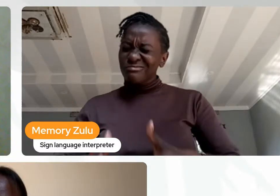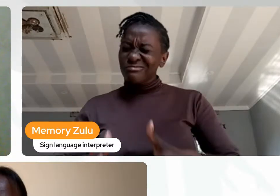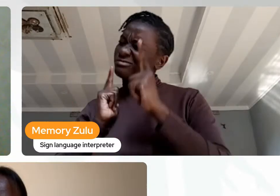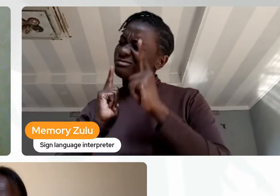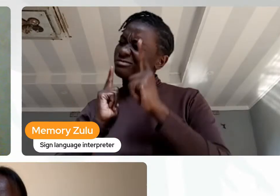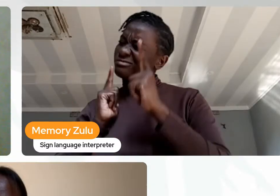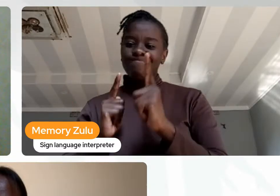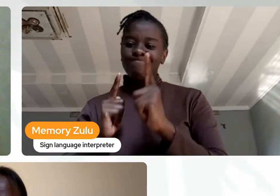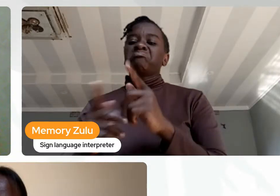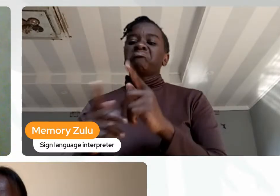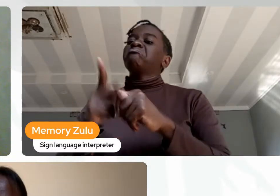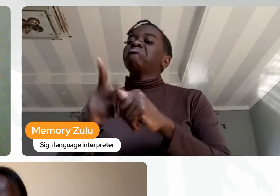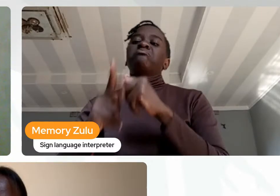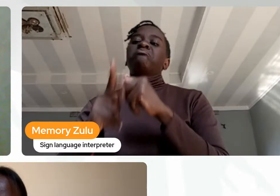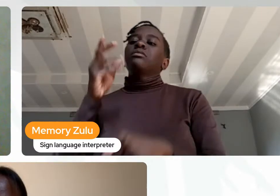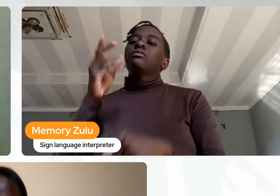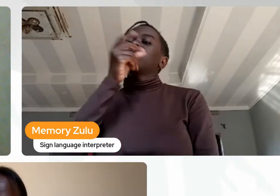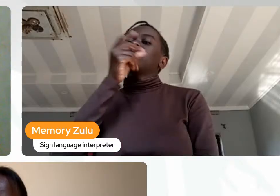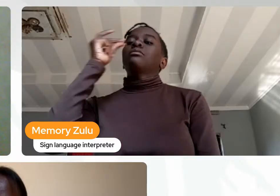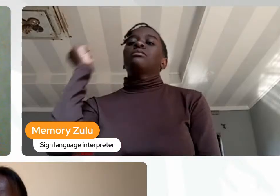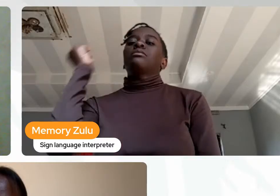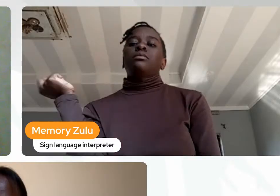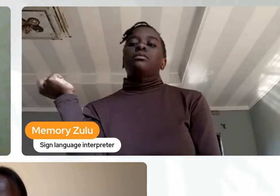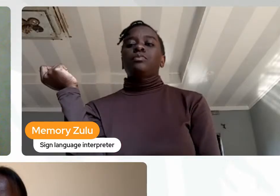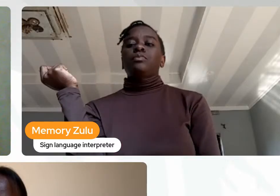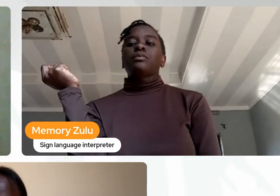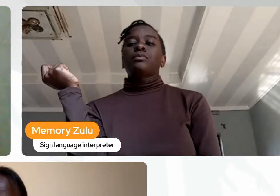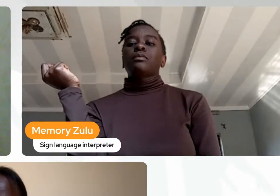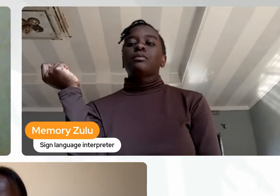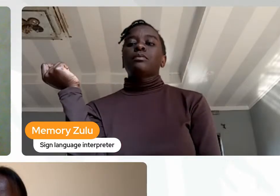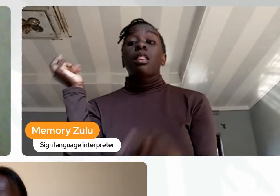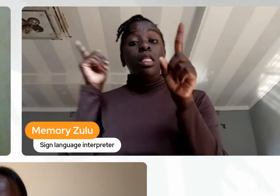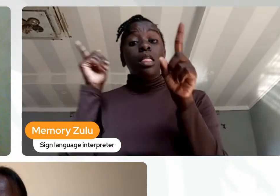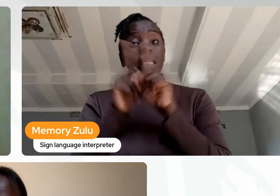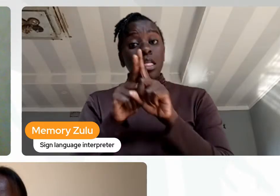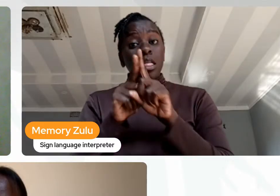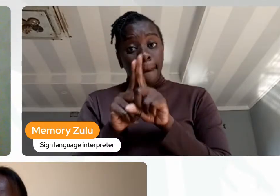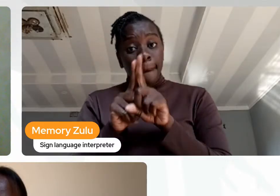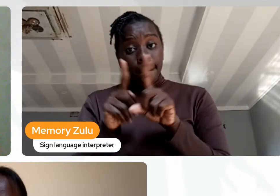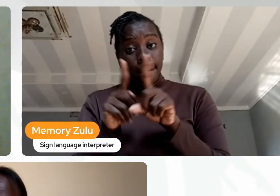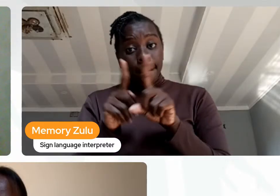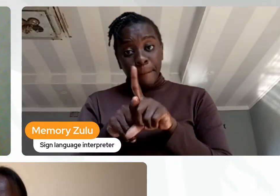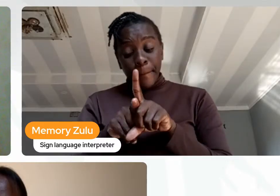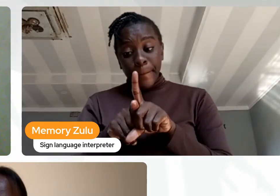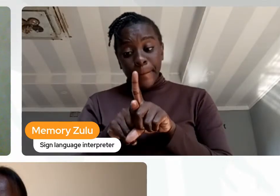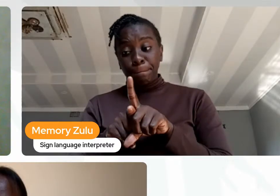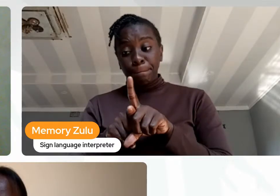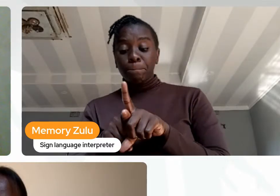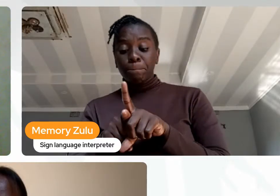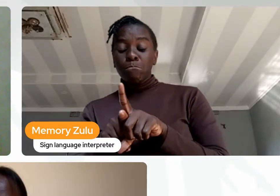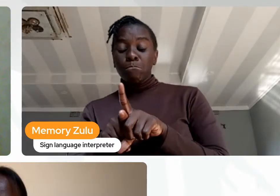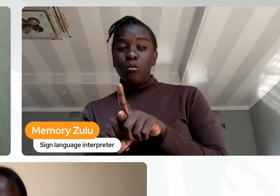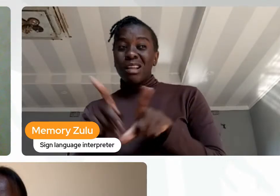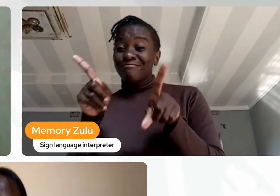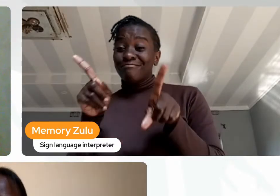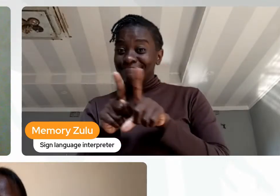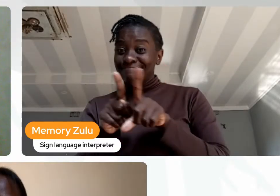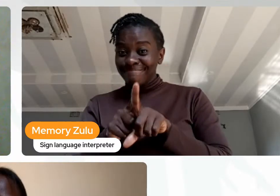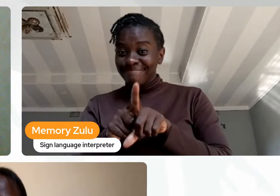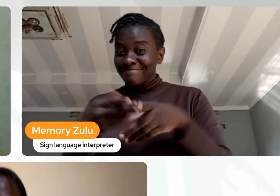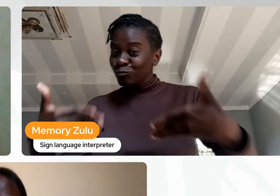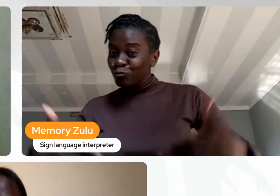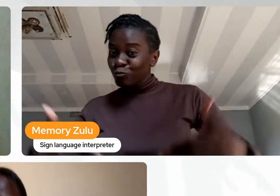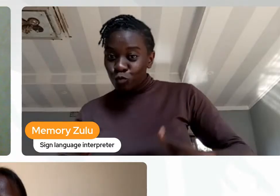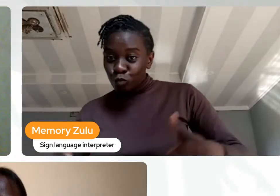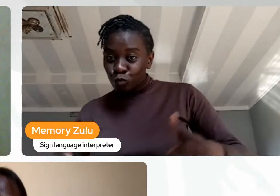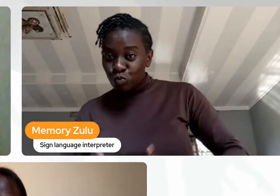teenagers are in colleges or young people are in colleges, they see one with an iPhone. The next thing that we would want